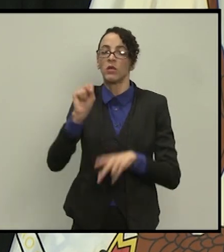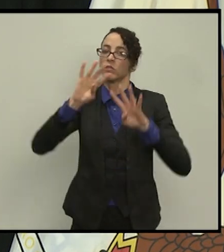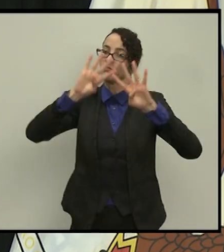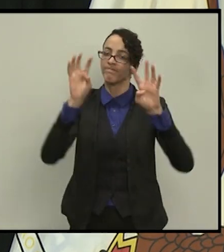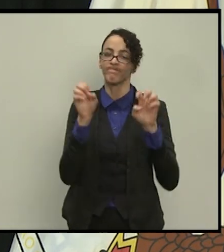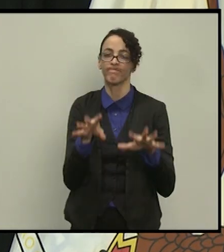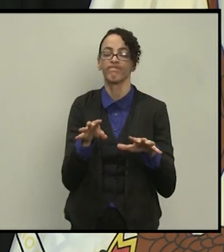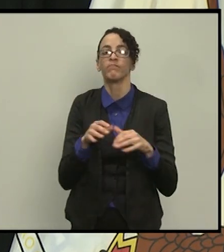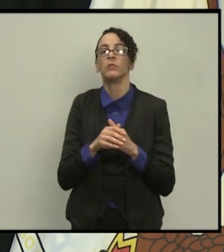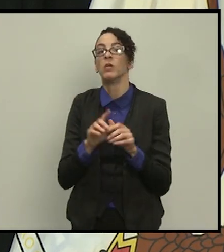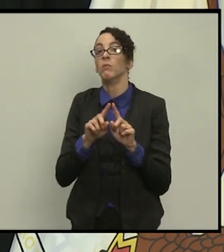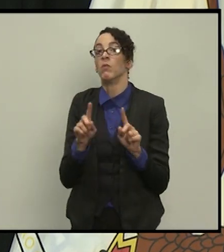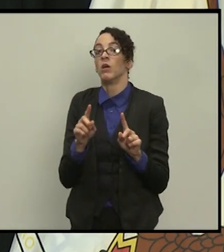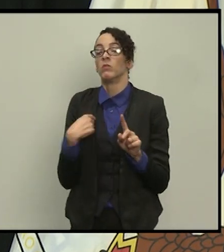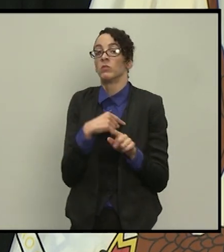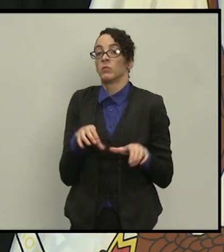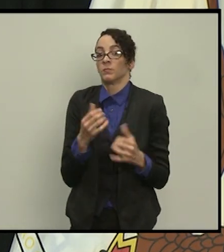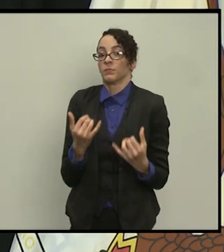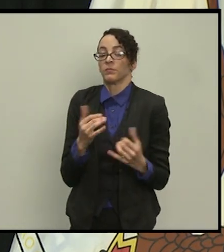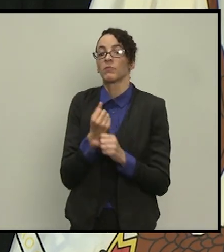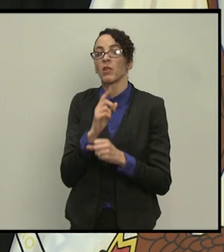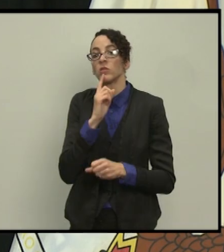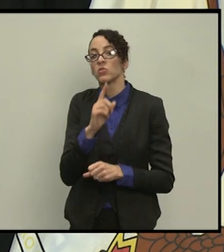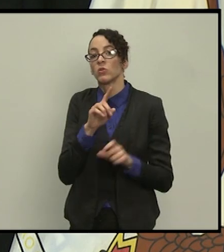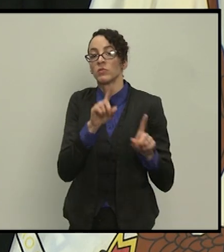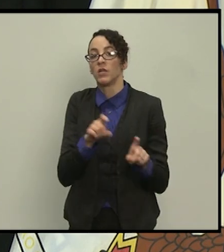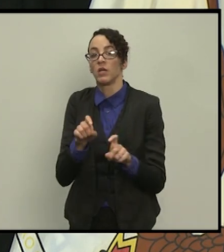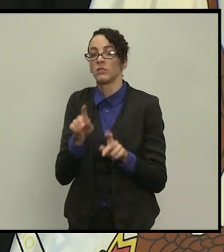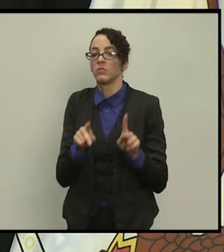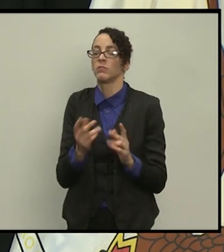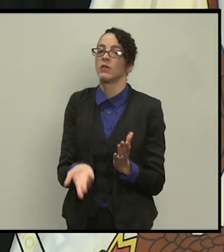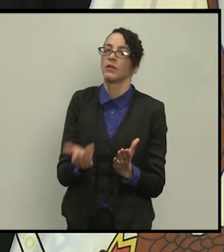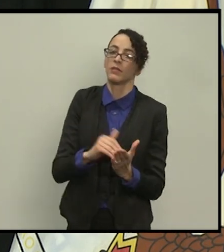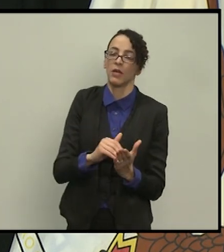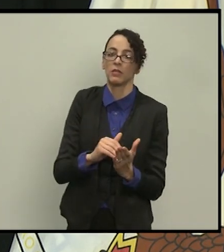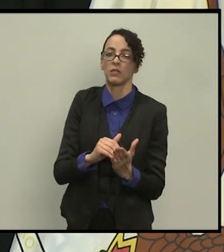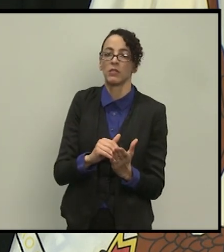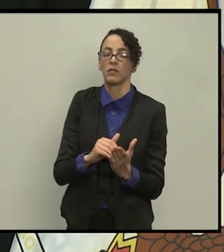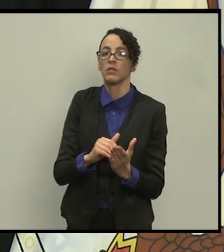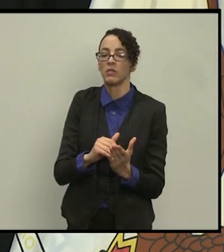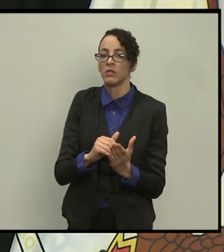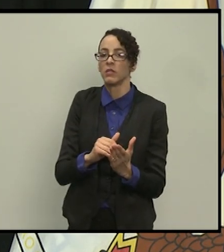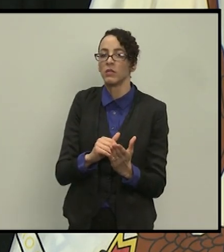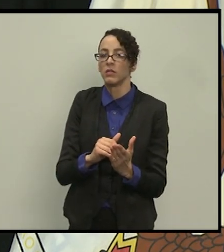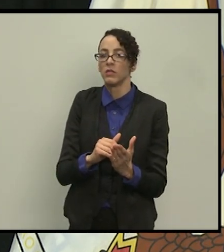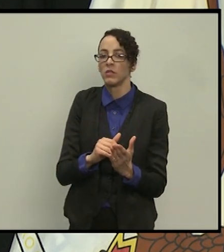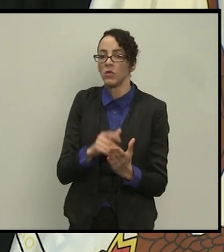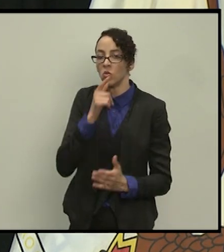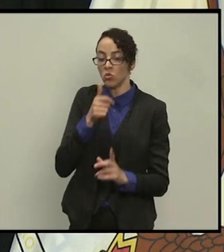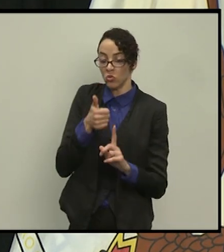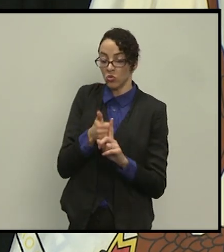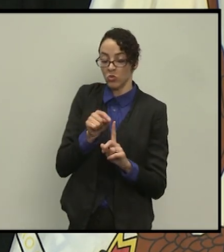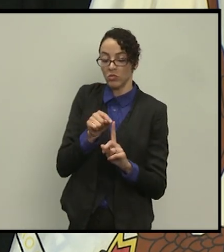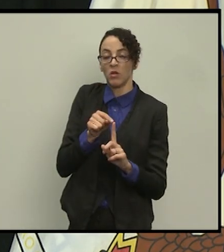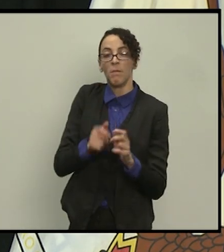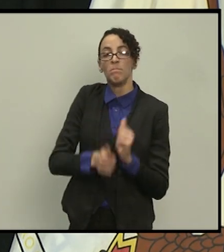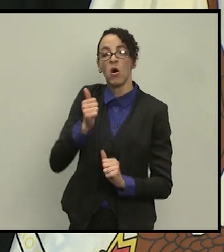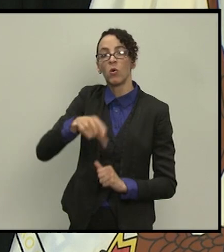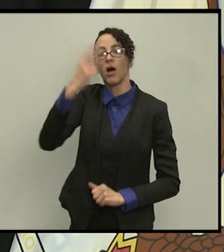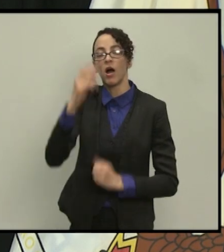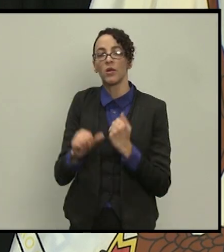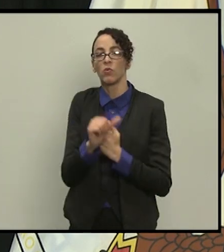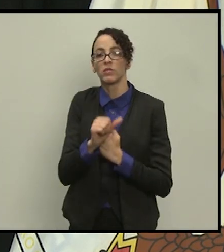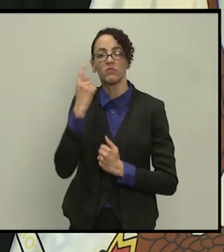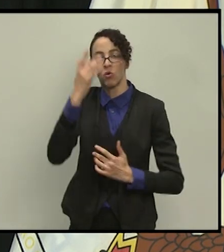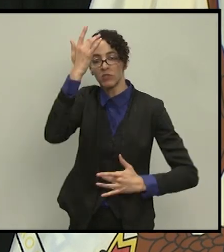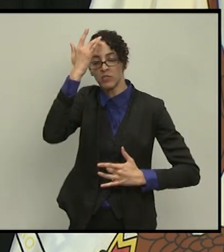what we are doing is ensuring that we are testing people, again, who are at most risk for the disease based on their symptoms,